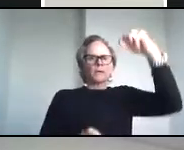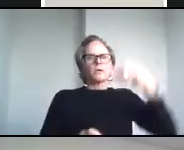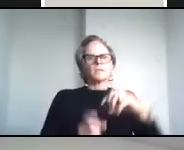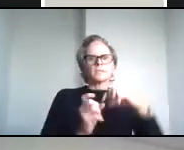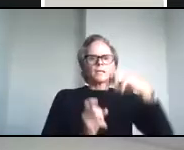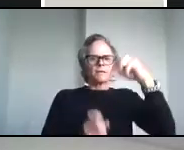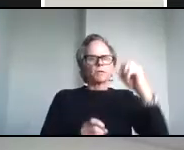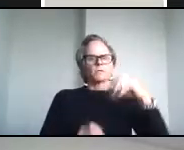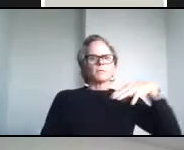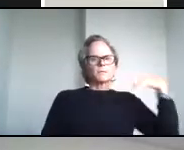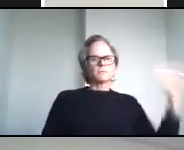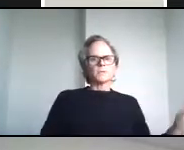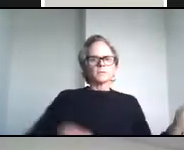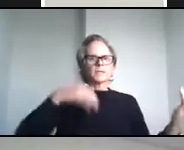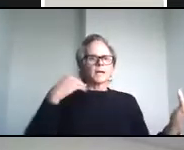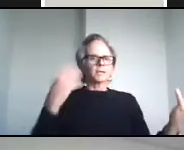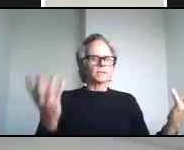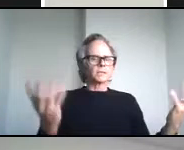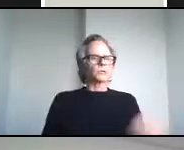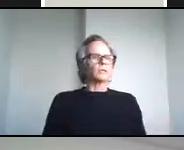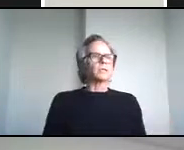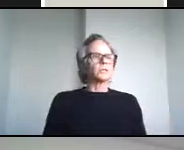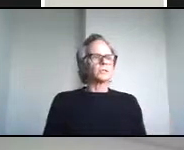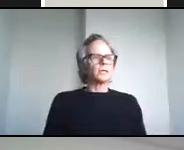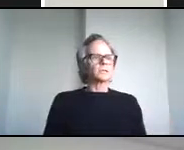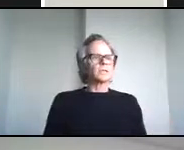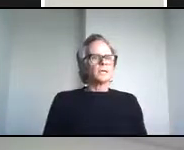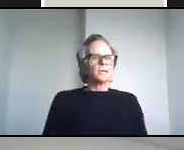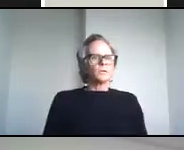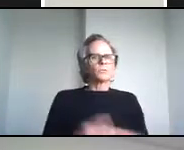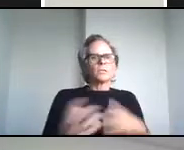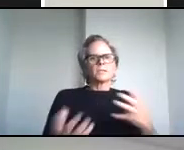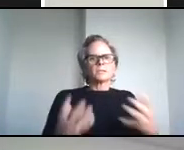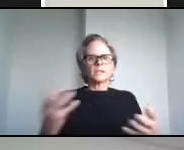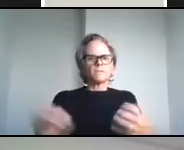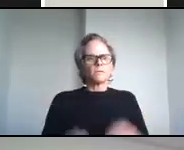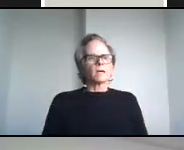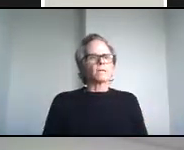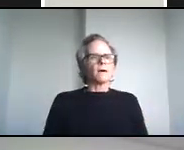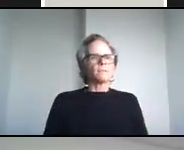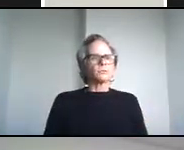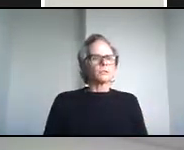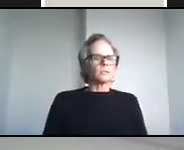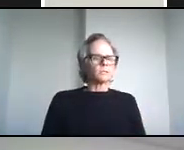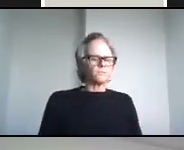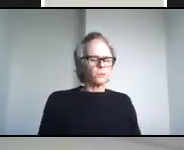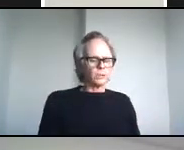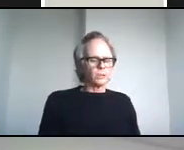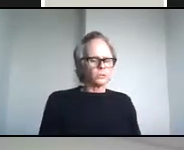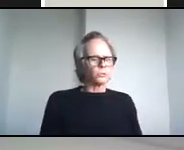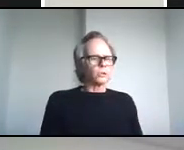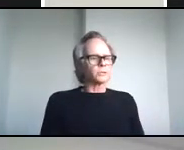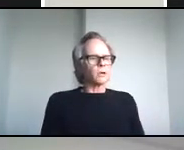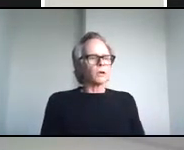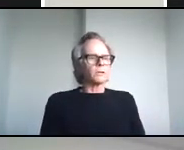I would characterize as the leftover space between stacks and the circulation desk, which really doesn't give you the kind of opportunity to